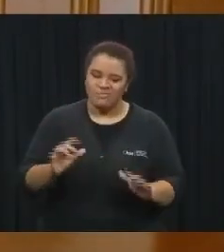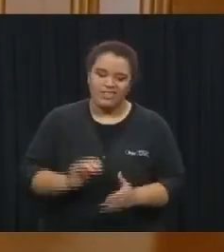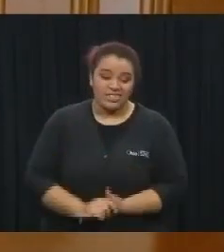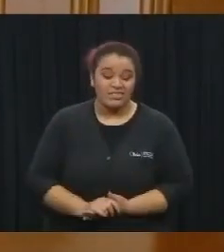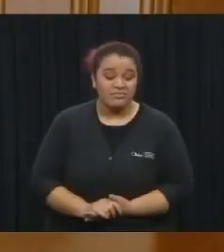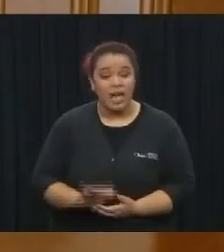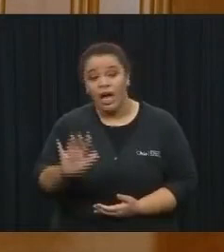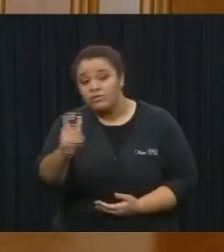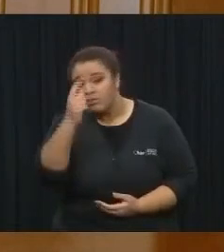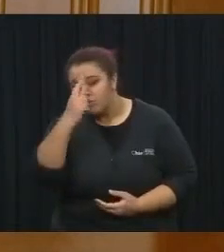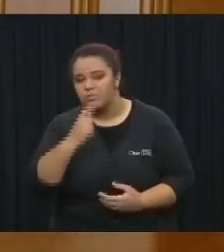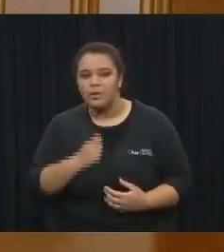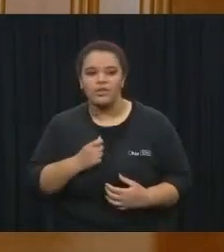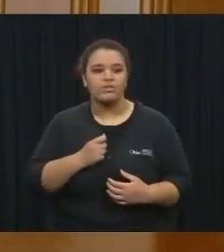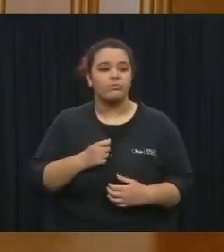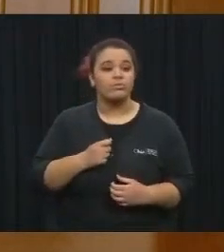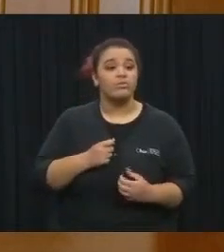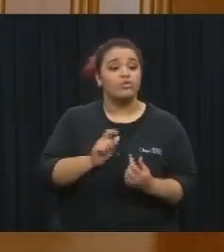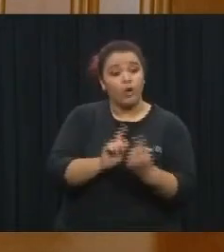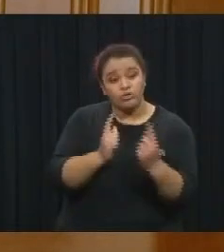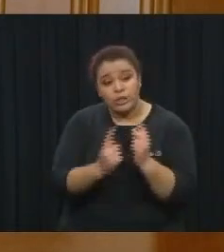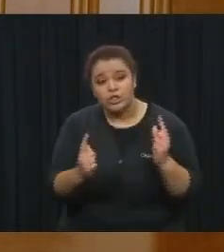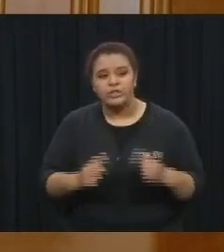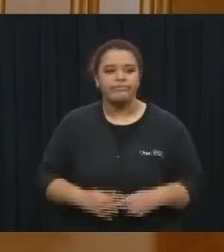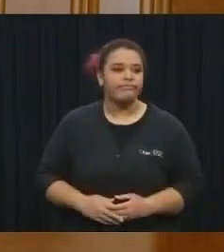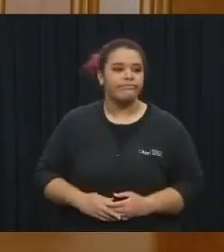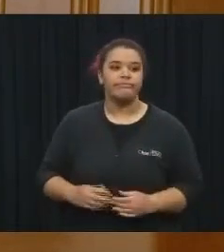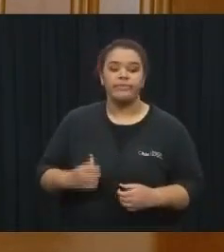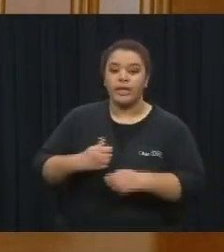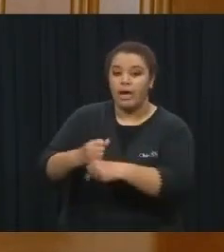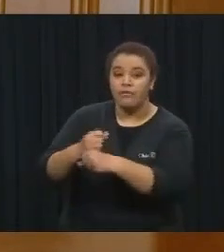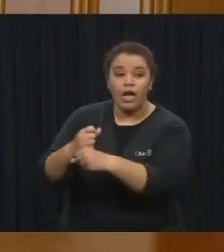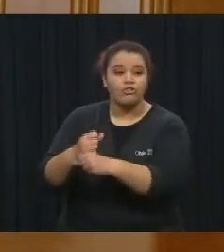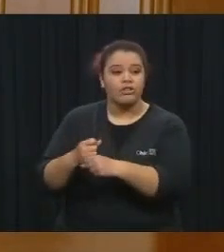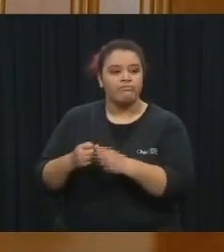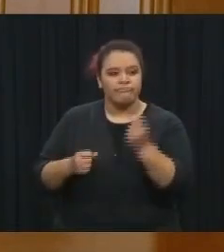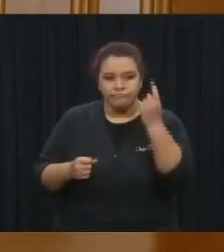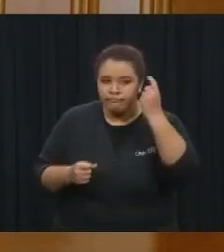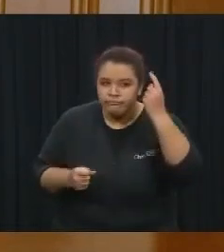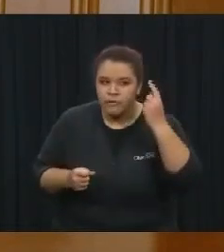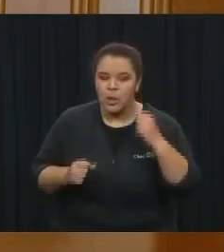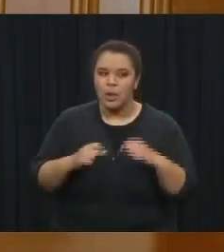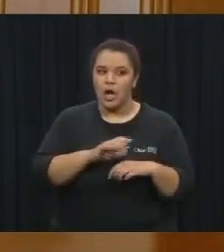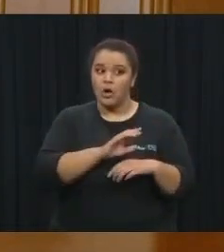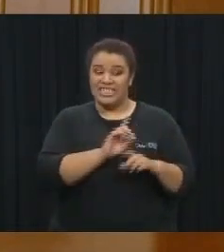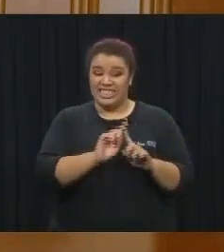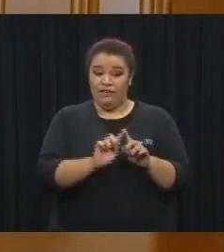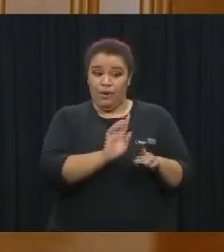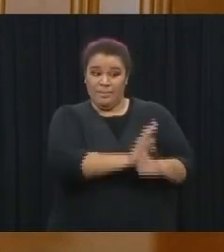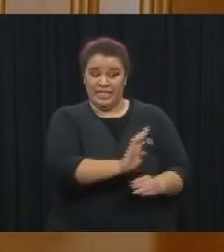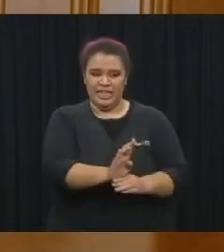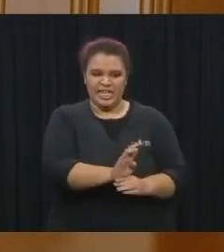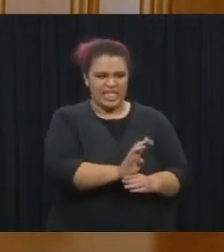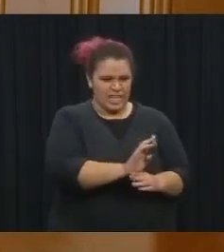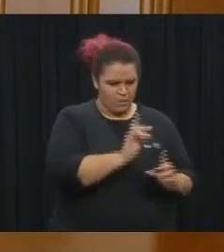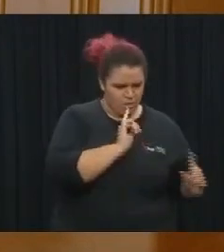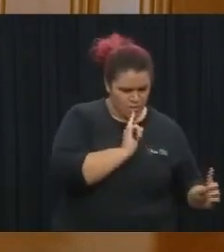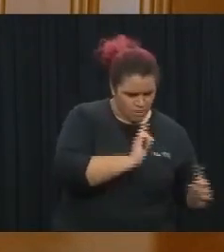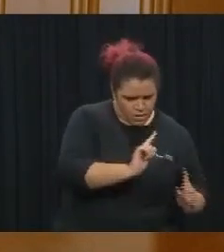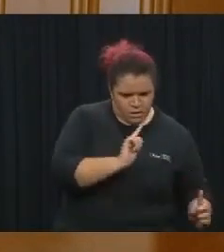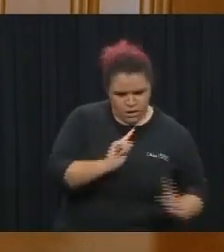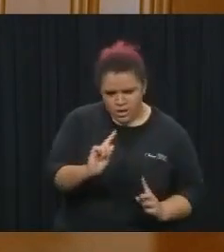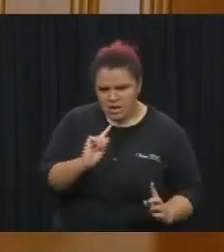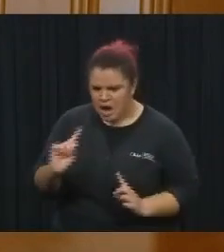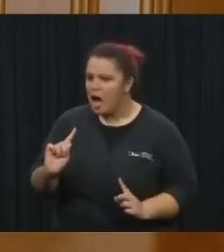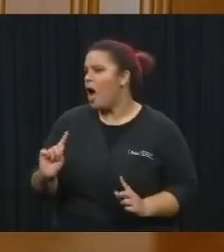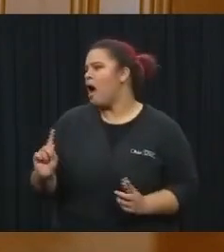manufacturing, most of the companies that we have talked to have been able to do that. It's not perfect,